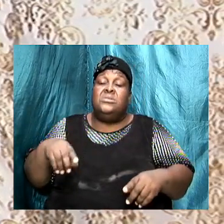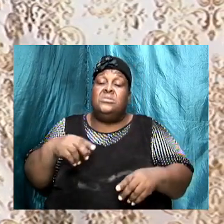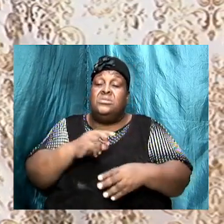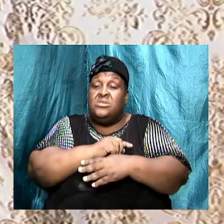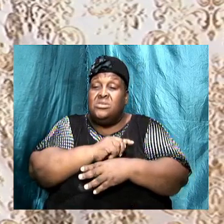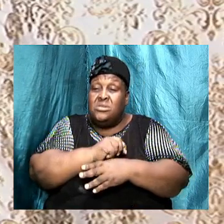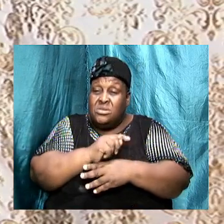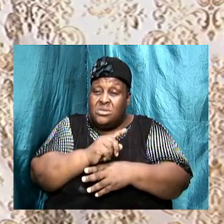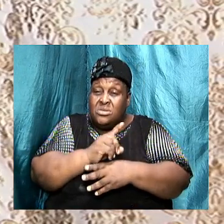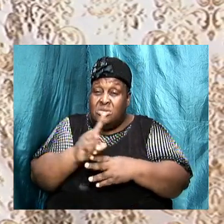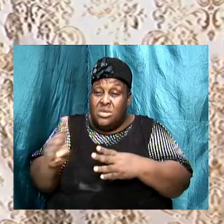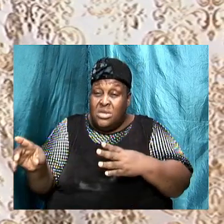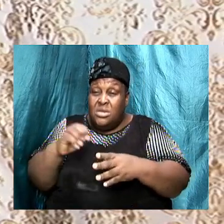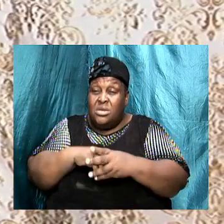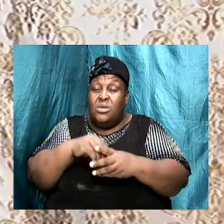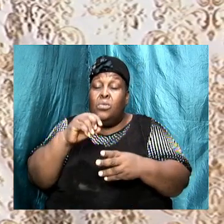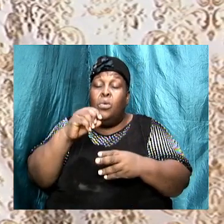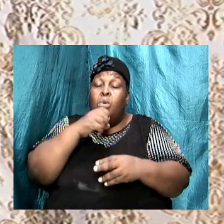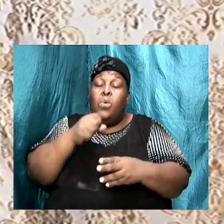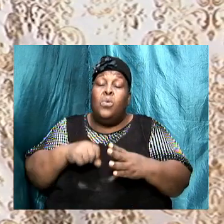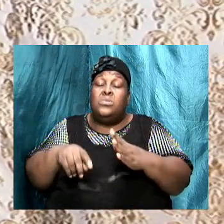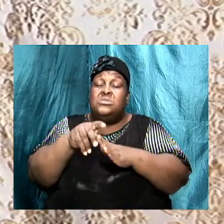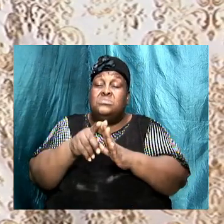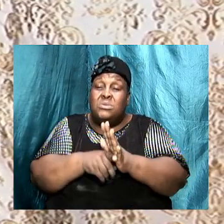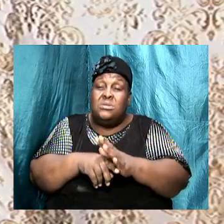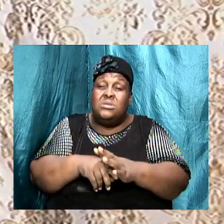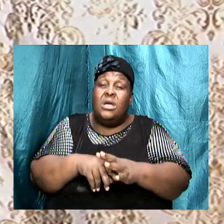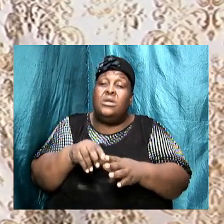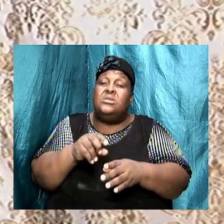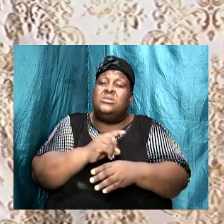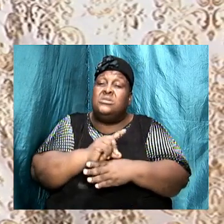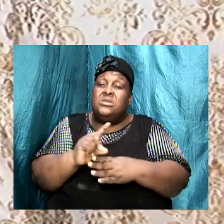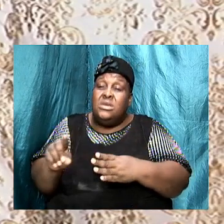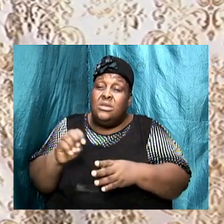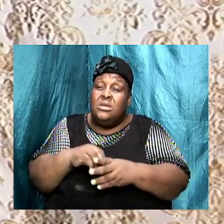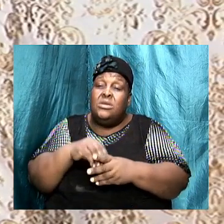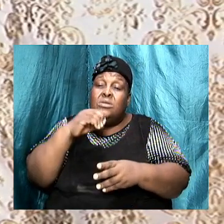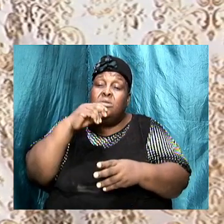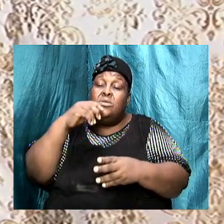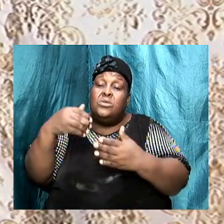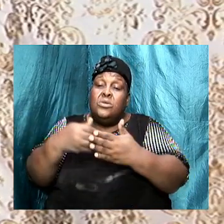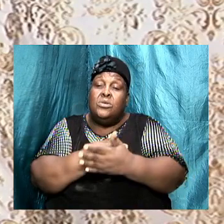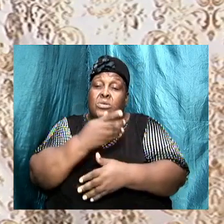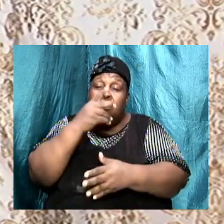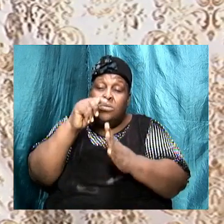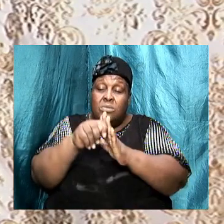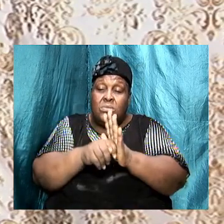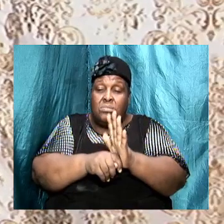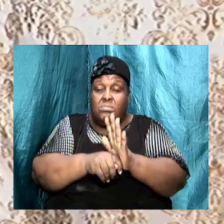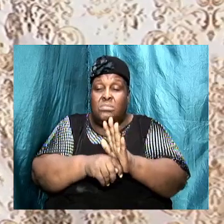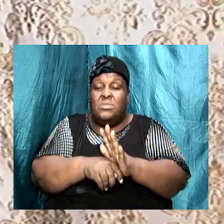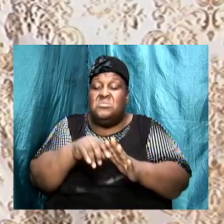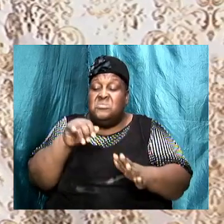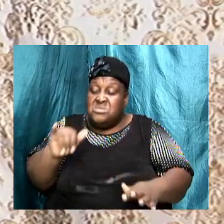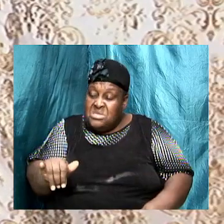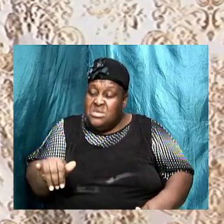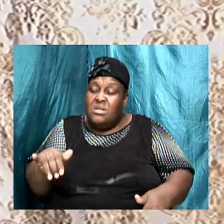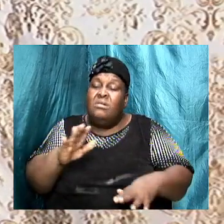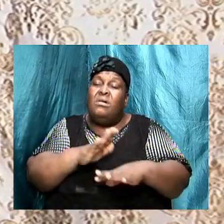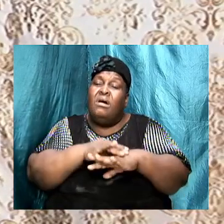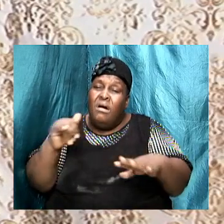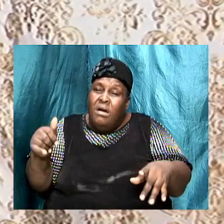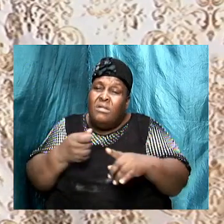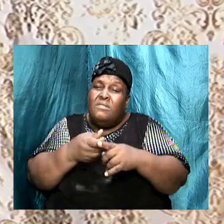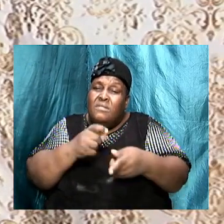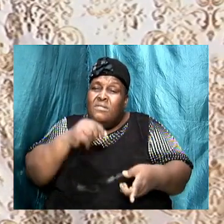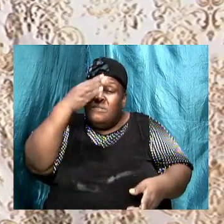Testament. And even today, there is still a call. Let us go down to Joel 2 verses 13. There is still a call